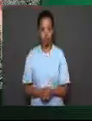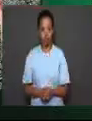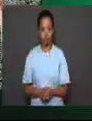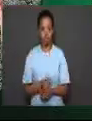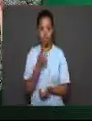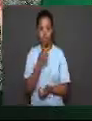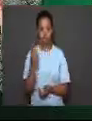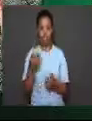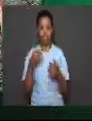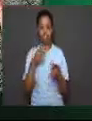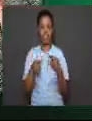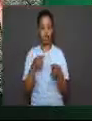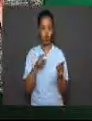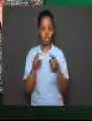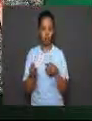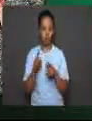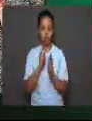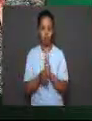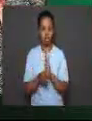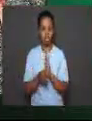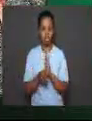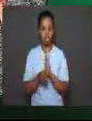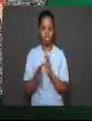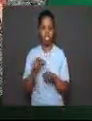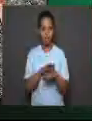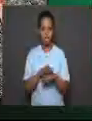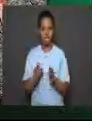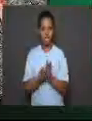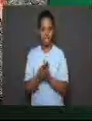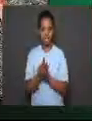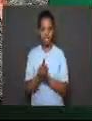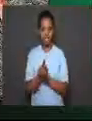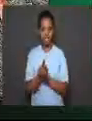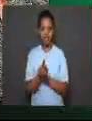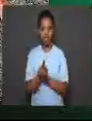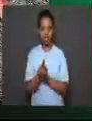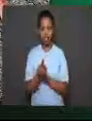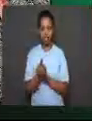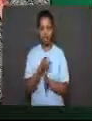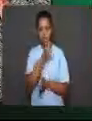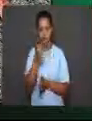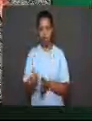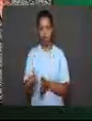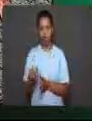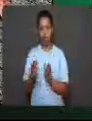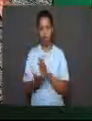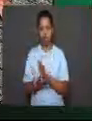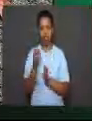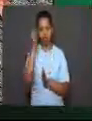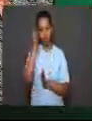Some species, like earthworms, have no system at all to determine